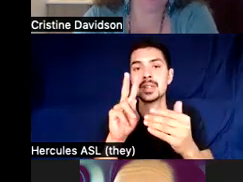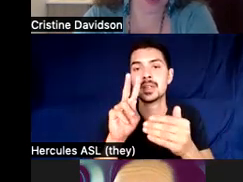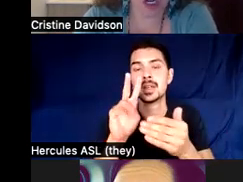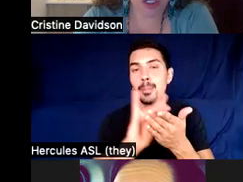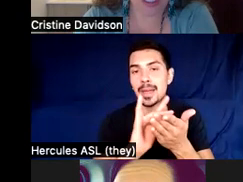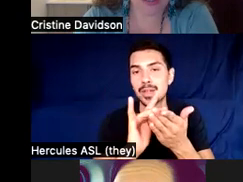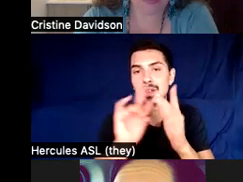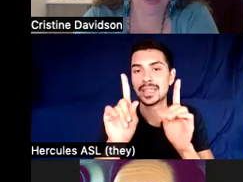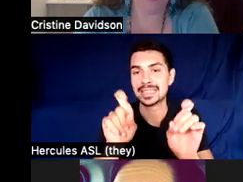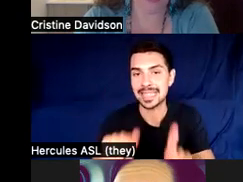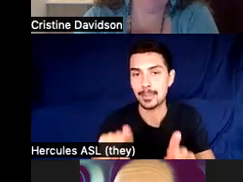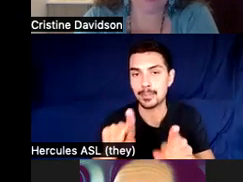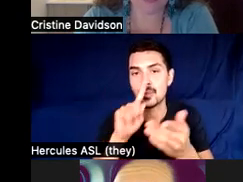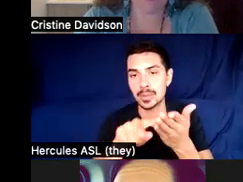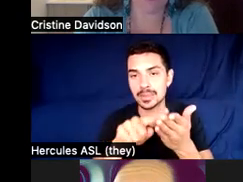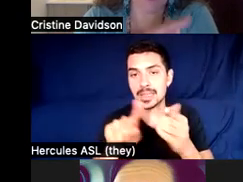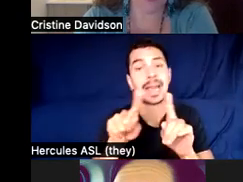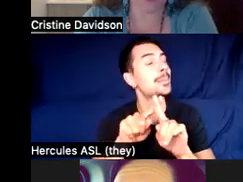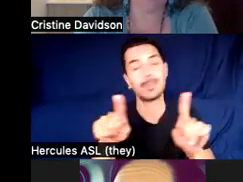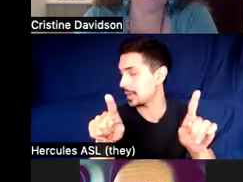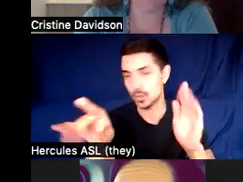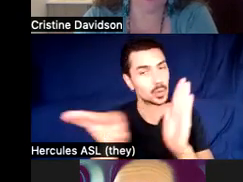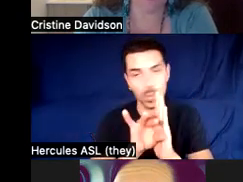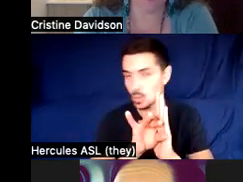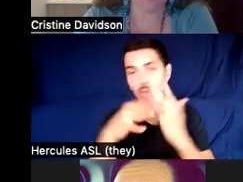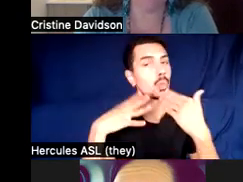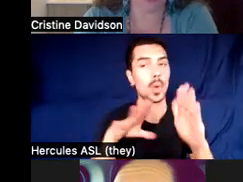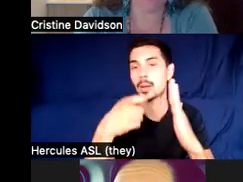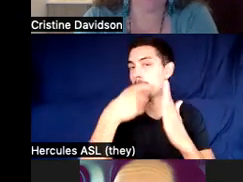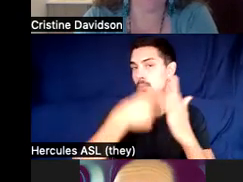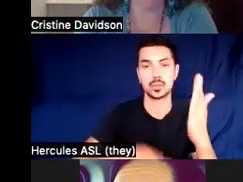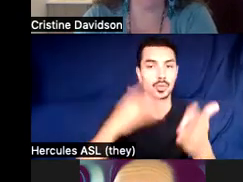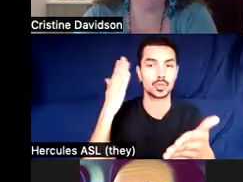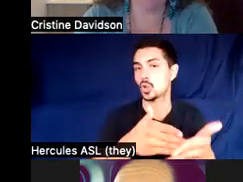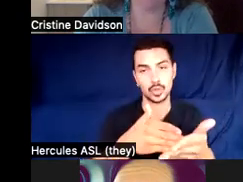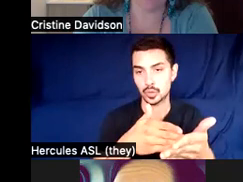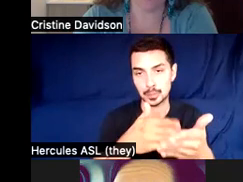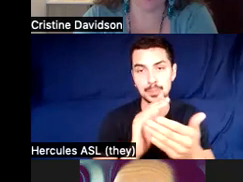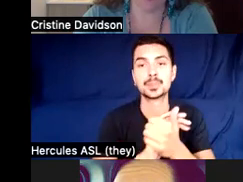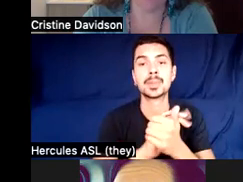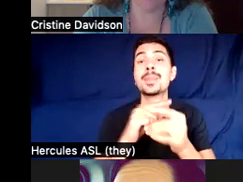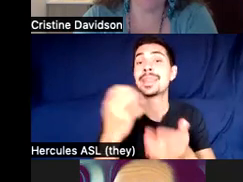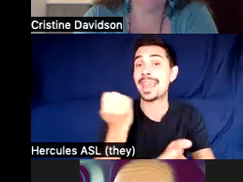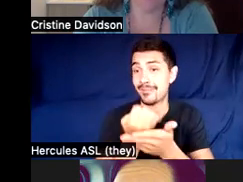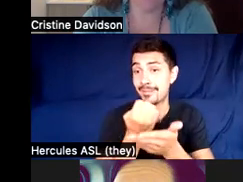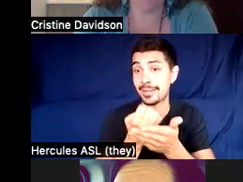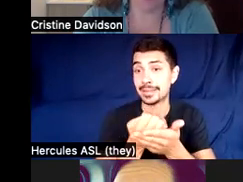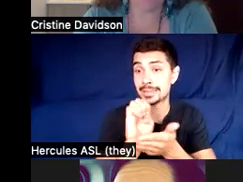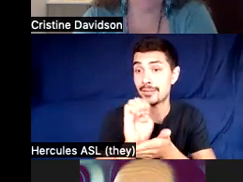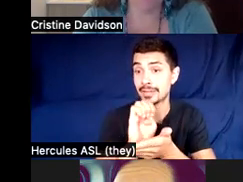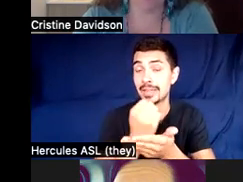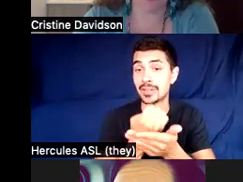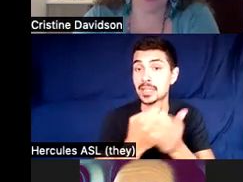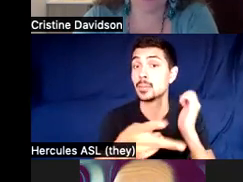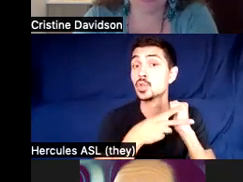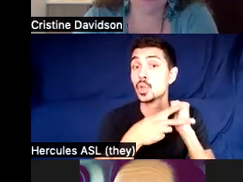not to press charges. The evidence has been preserved, and now, if possible, she would like to press charges. So what are